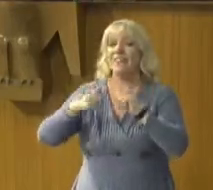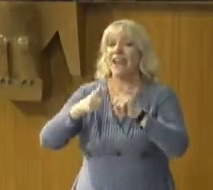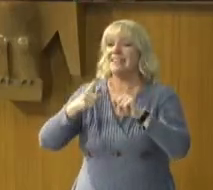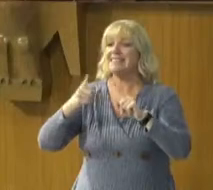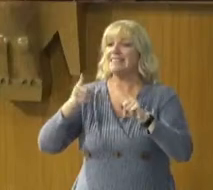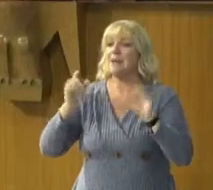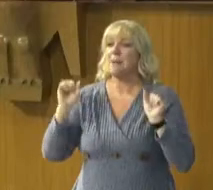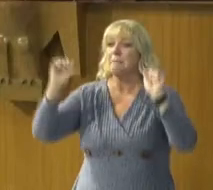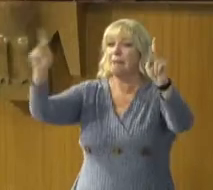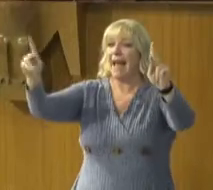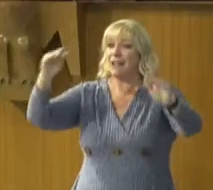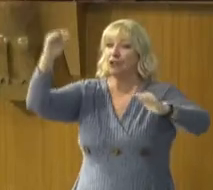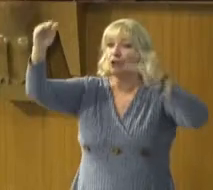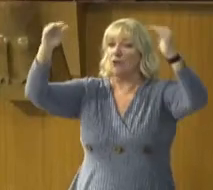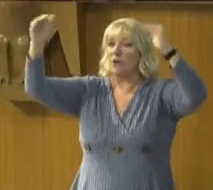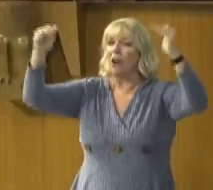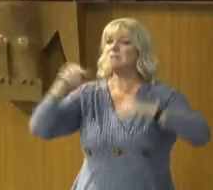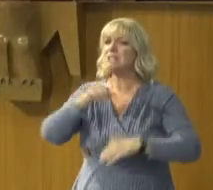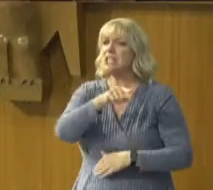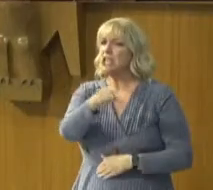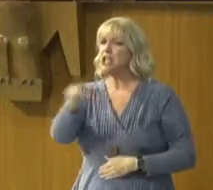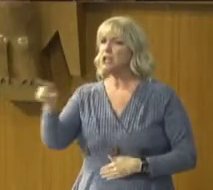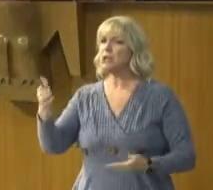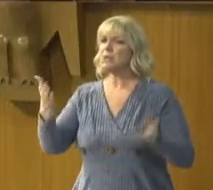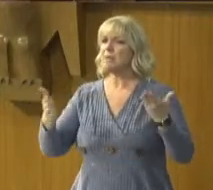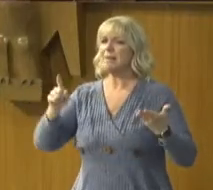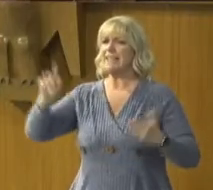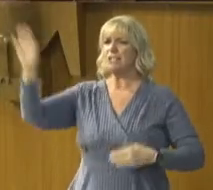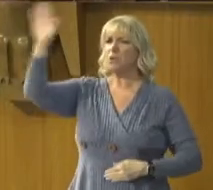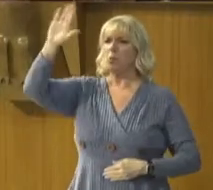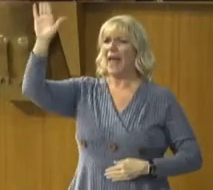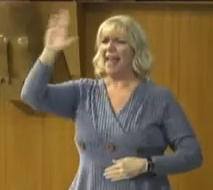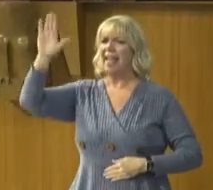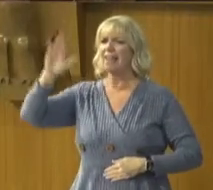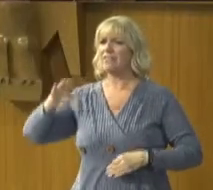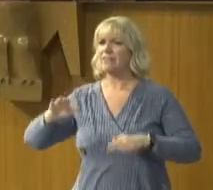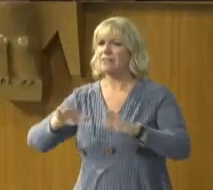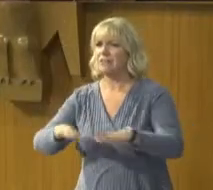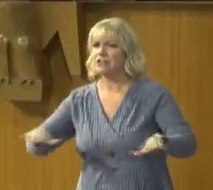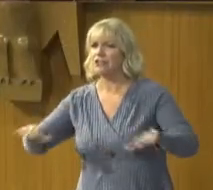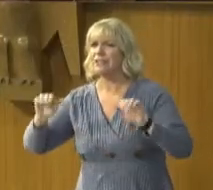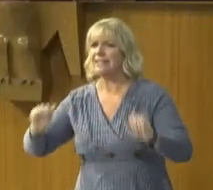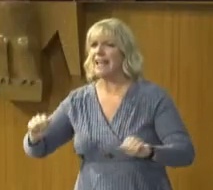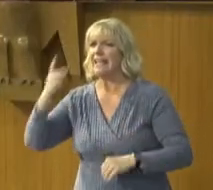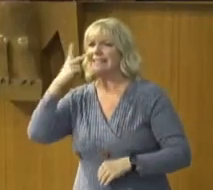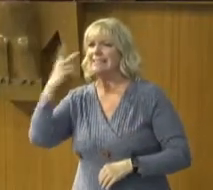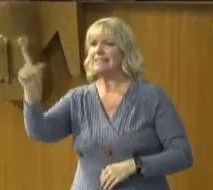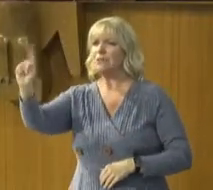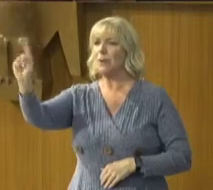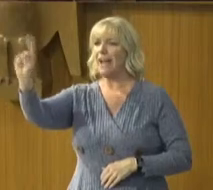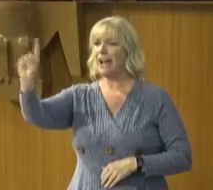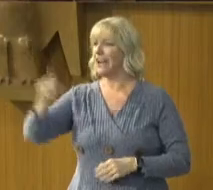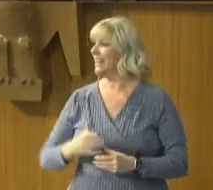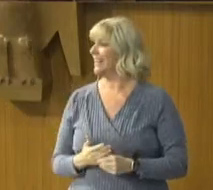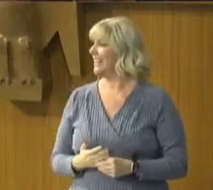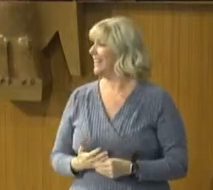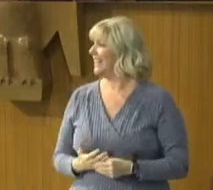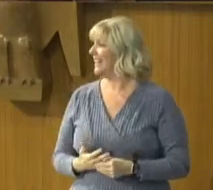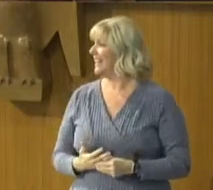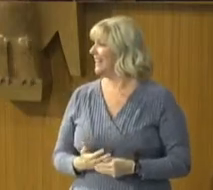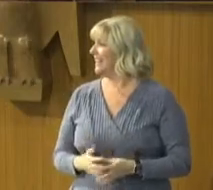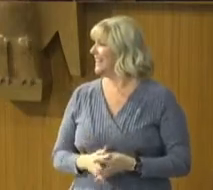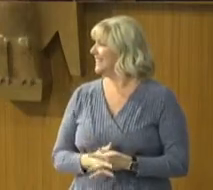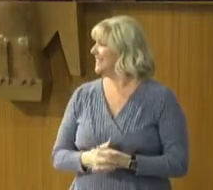your grown-ups. And grown-ups, you might need to wave or stand so that our young friends can come find you. It